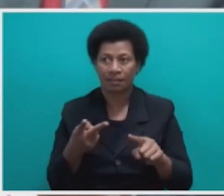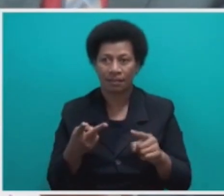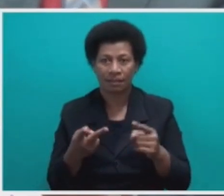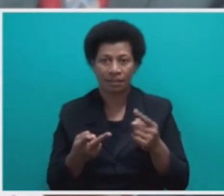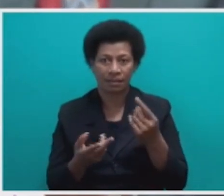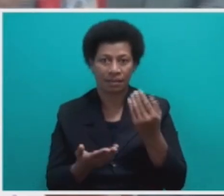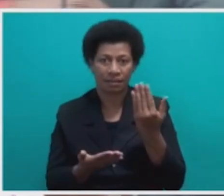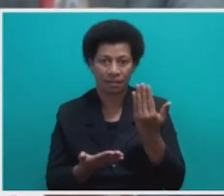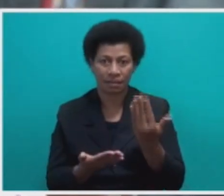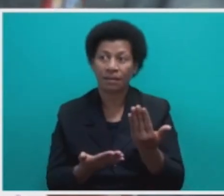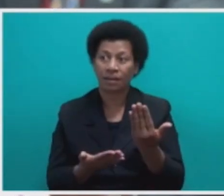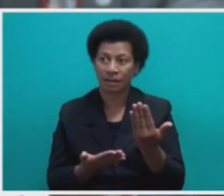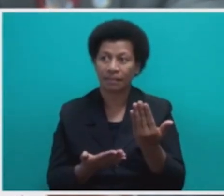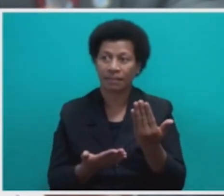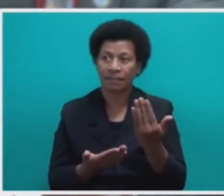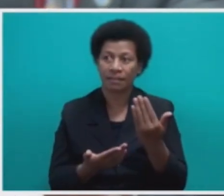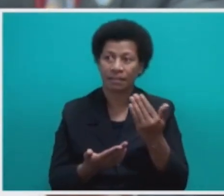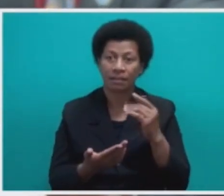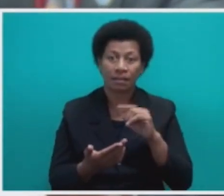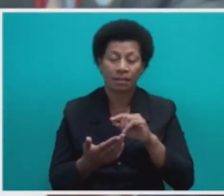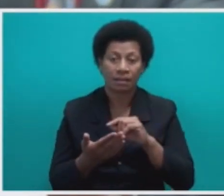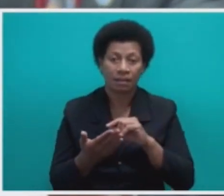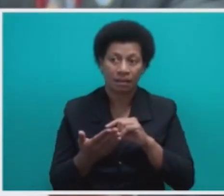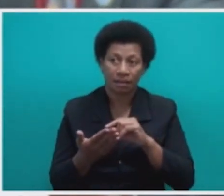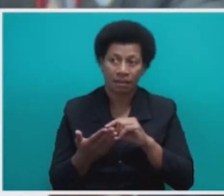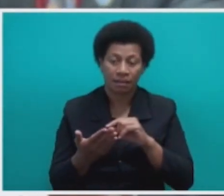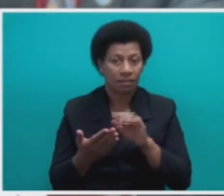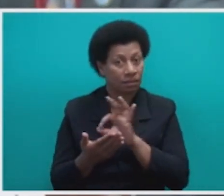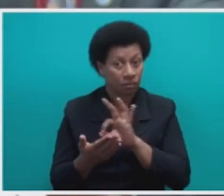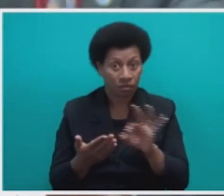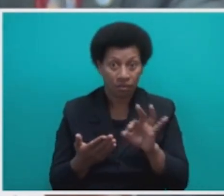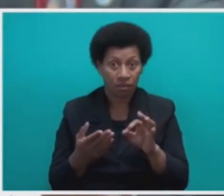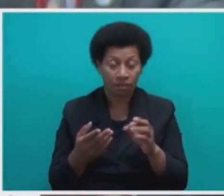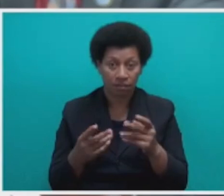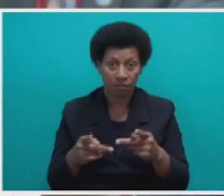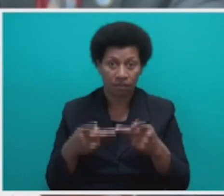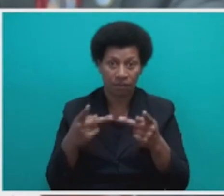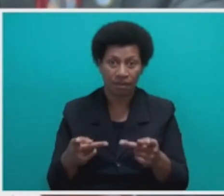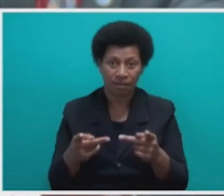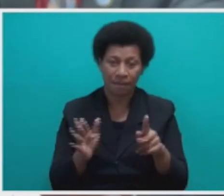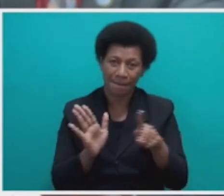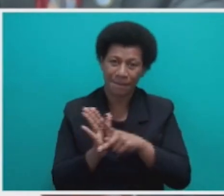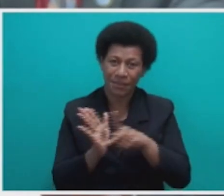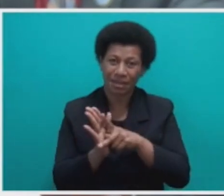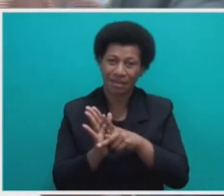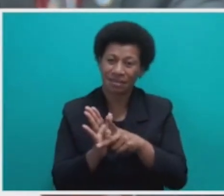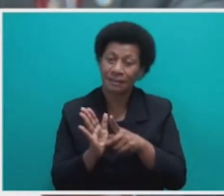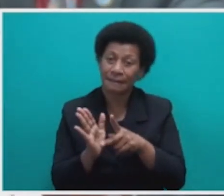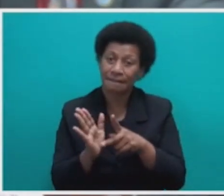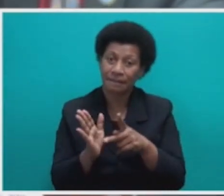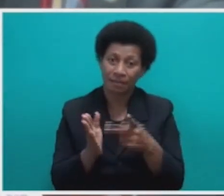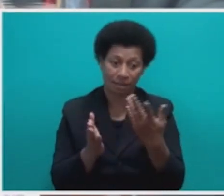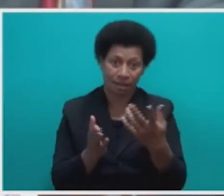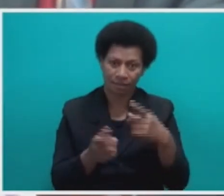huge protection, are not moving towards providing a price which makes sense from